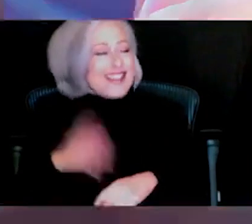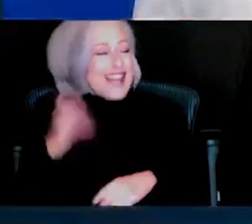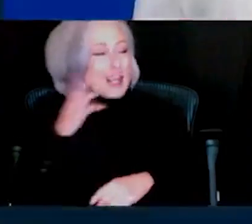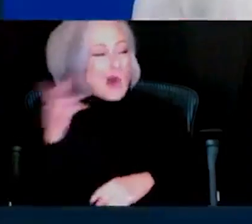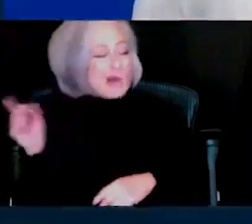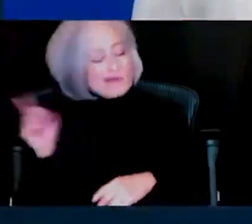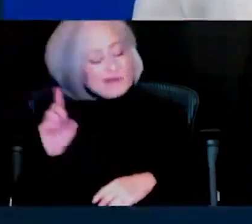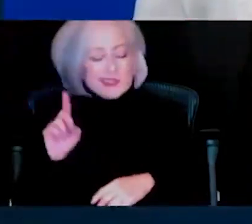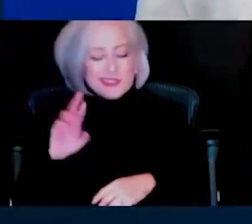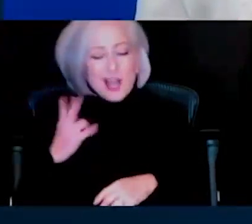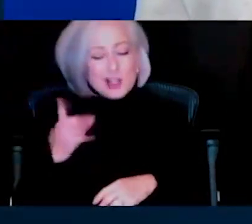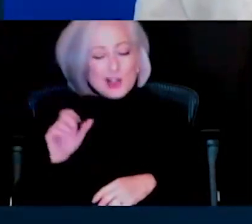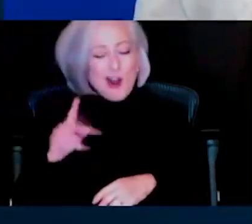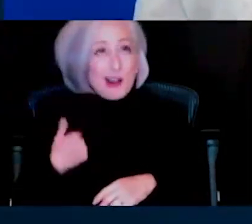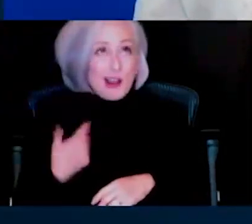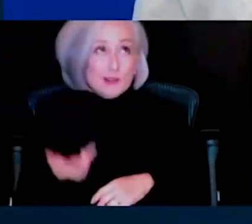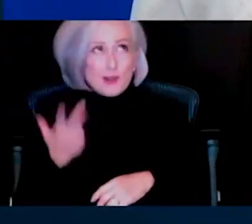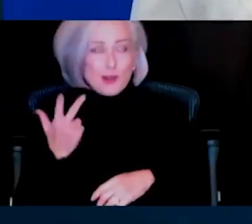back there.